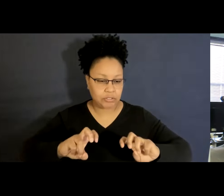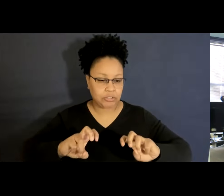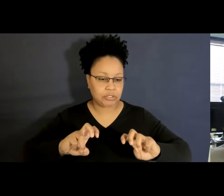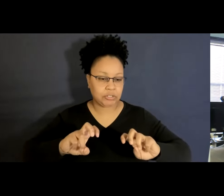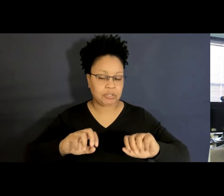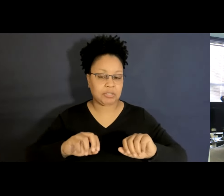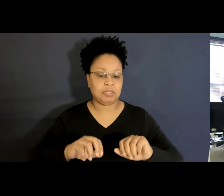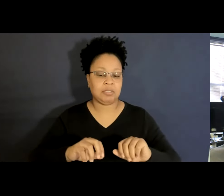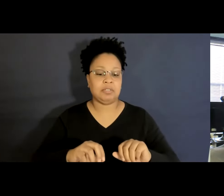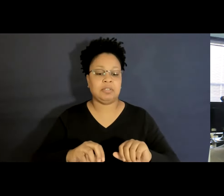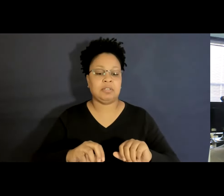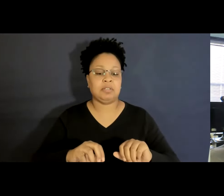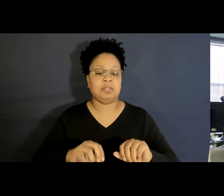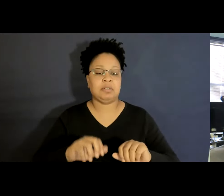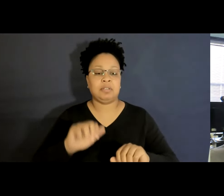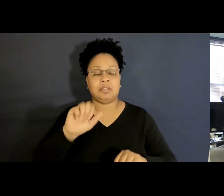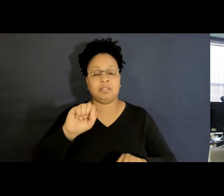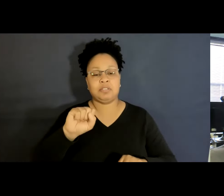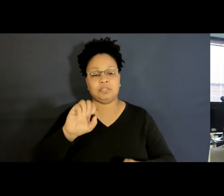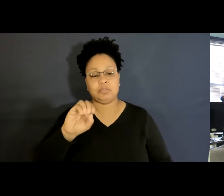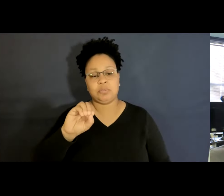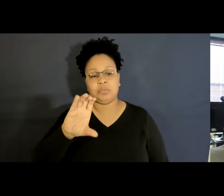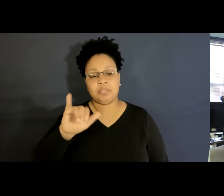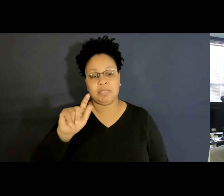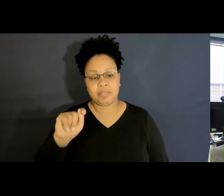the University of Illinois at Chicago.